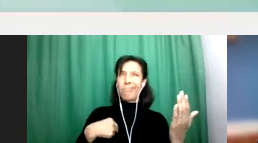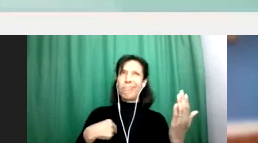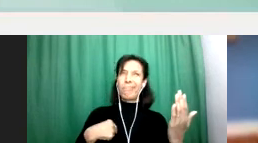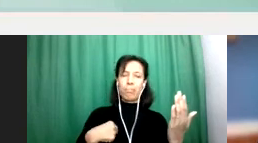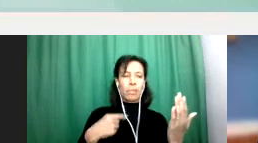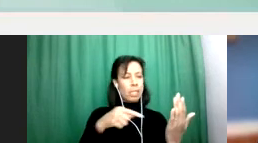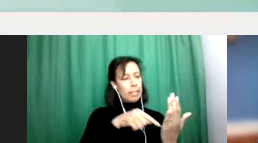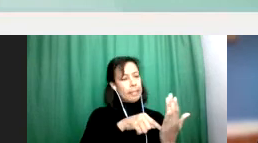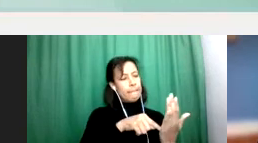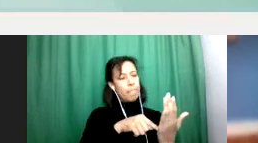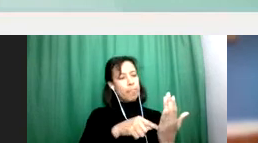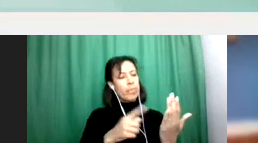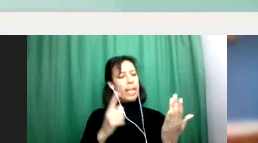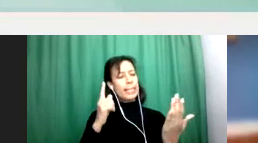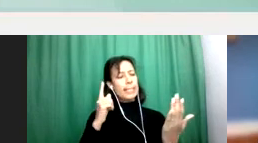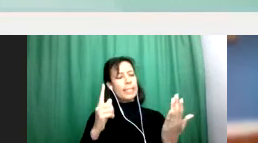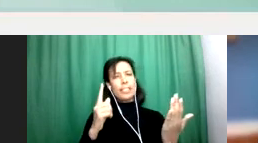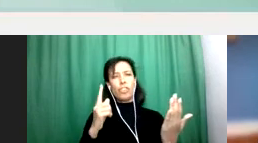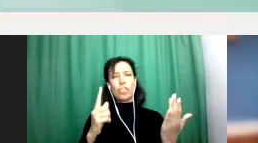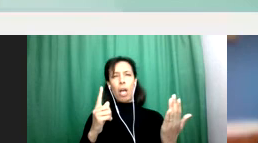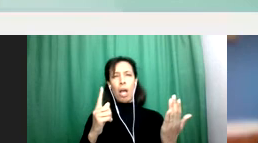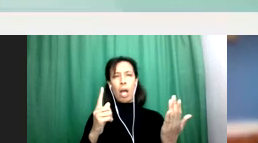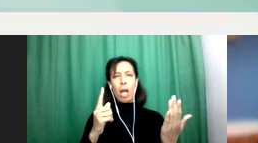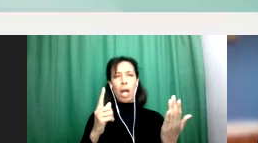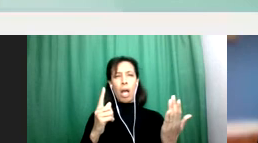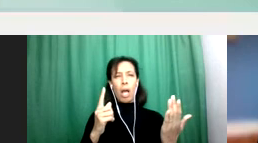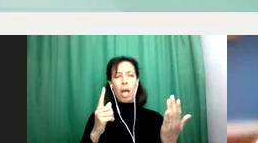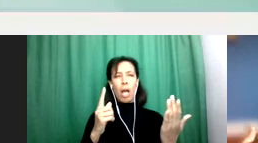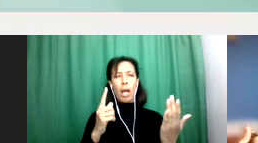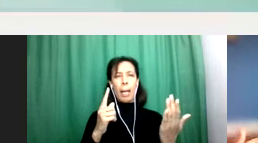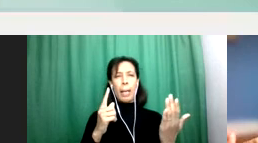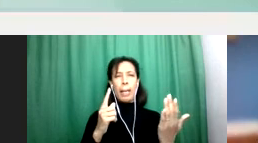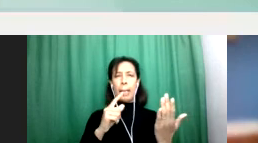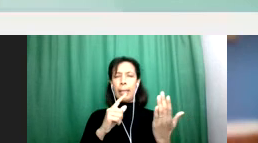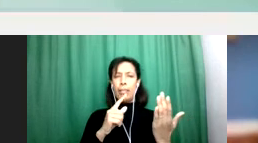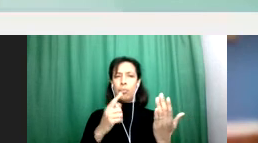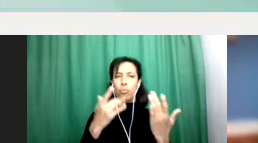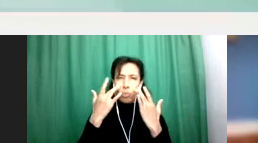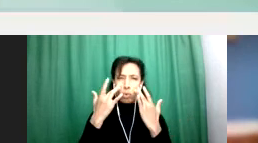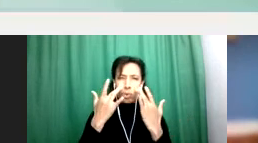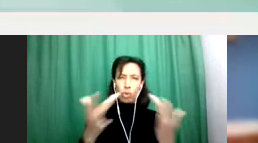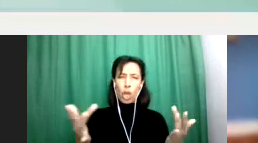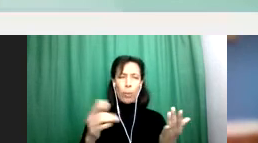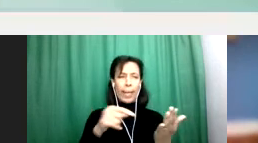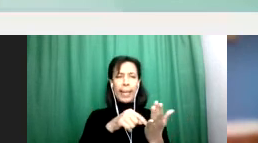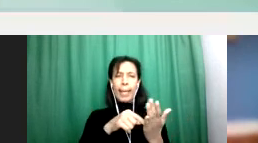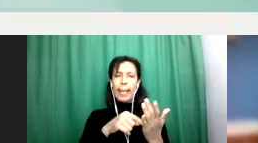demonstrating or providing evidence of being sensitive and constructive?